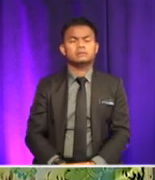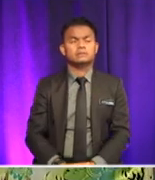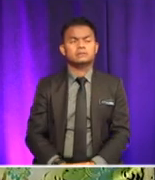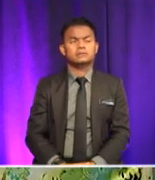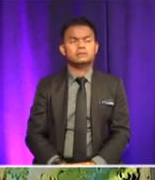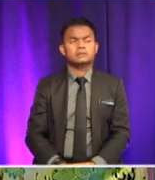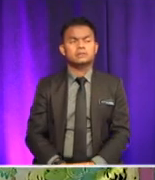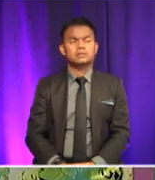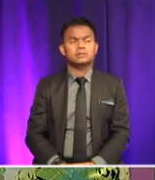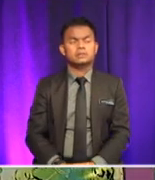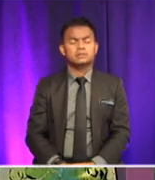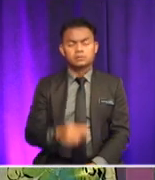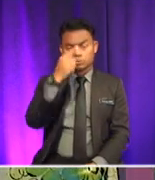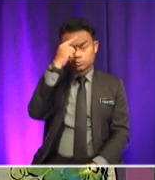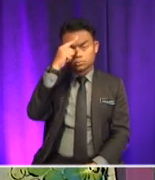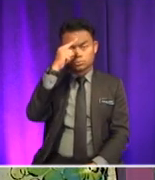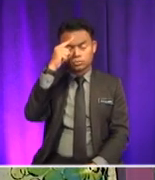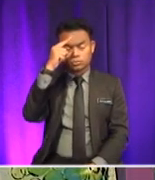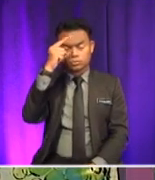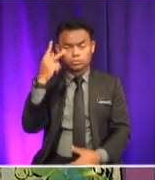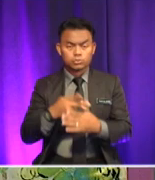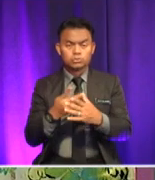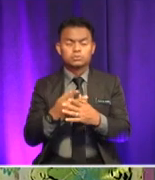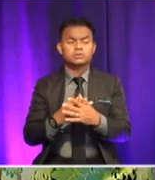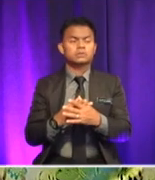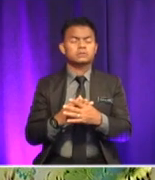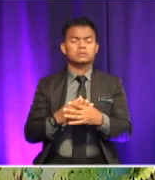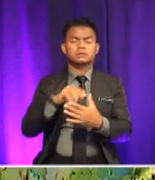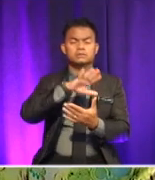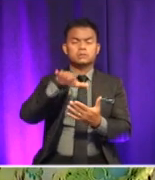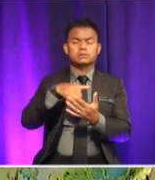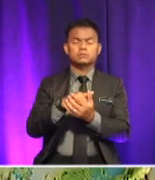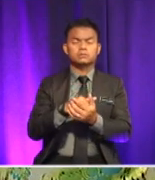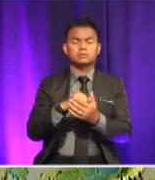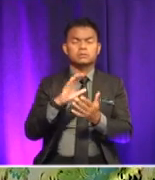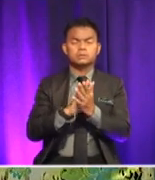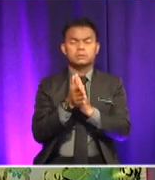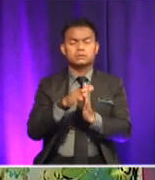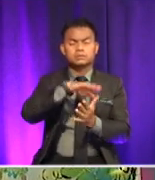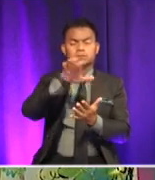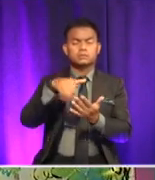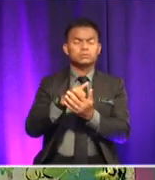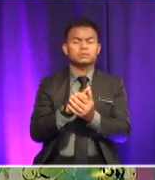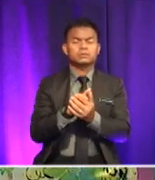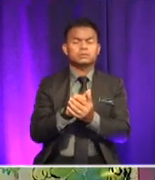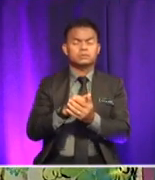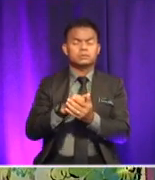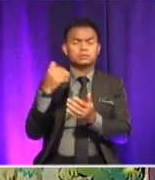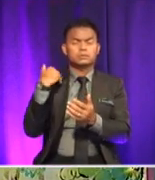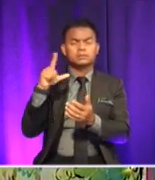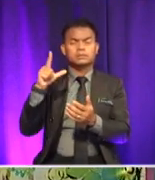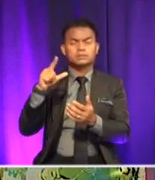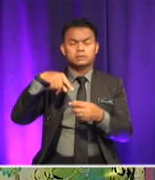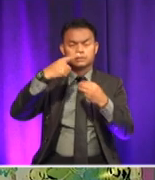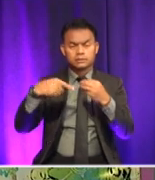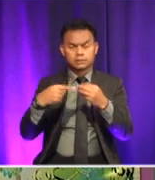Paradise show the concept of determination? Ah. So the whole question is on determination. Okay. So first of all,